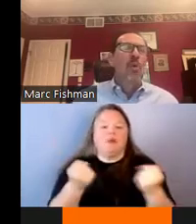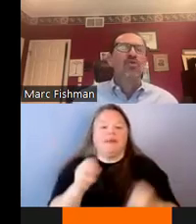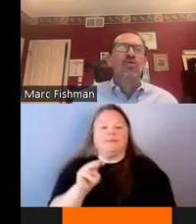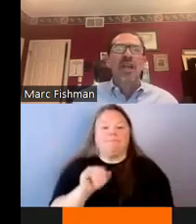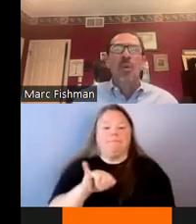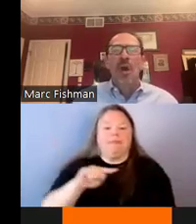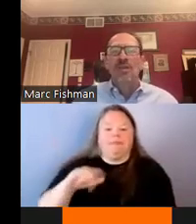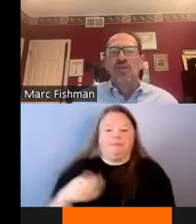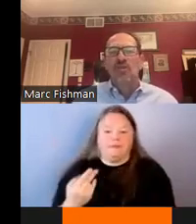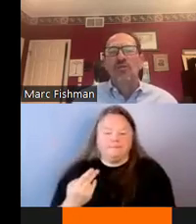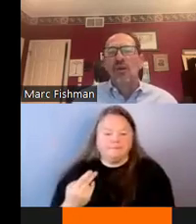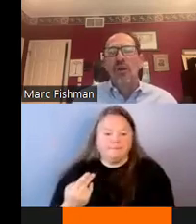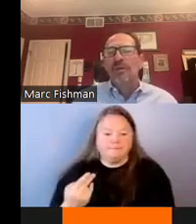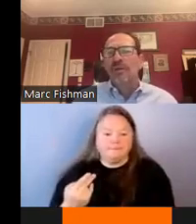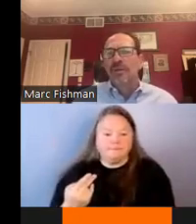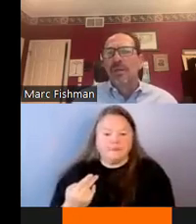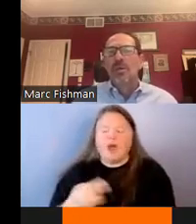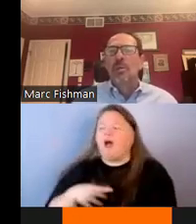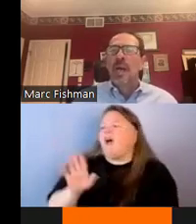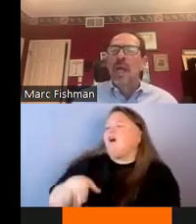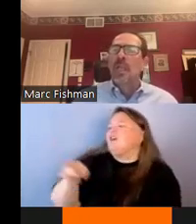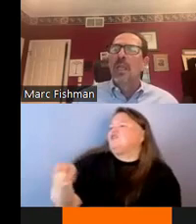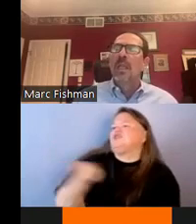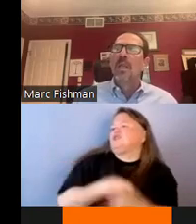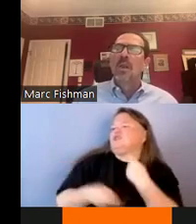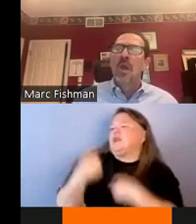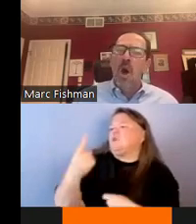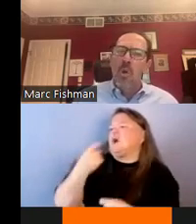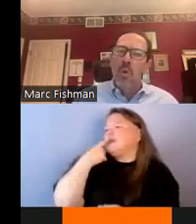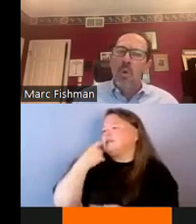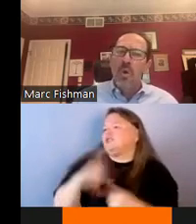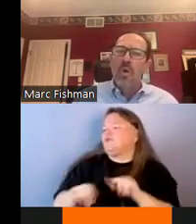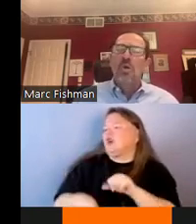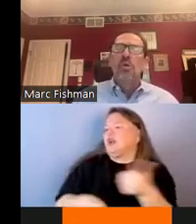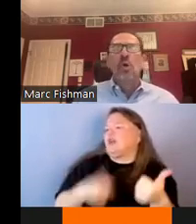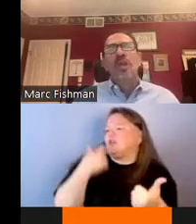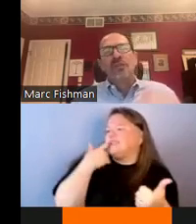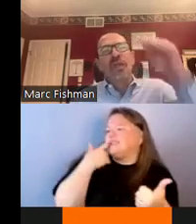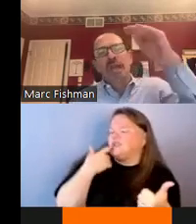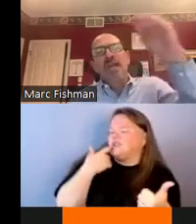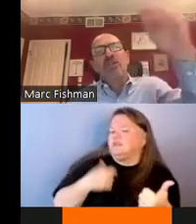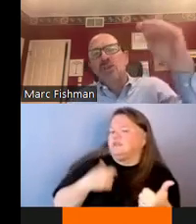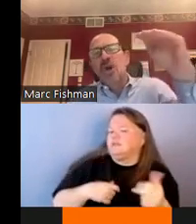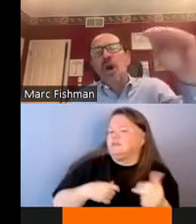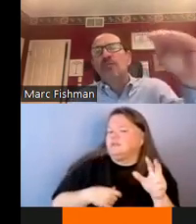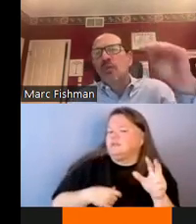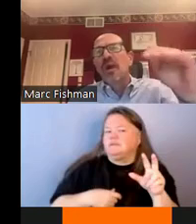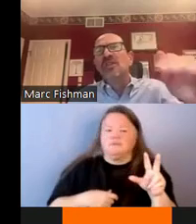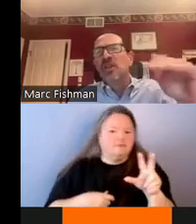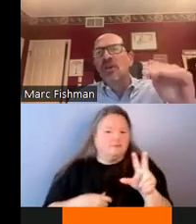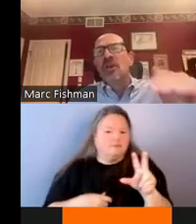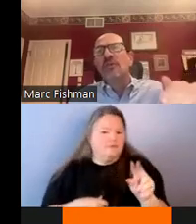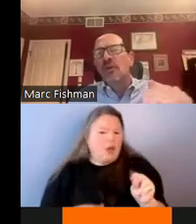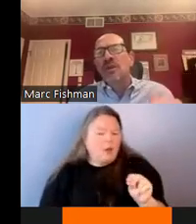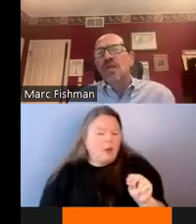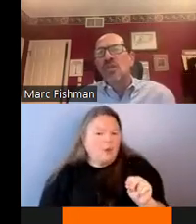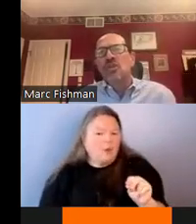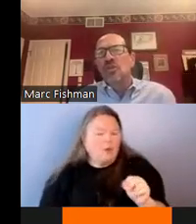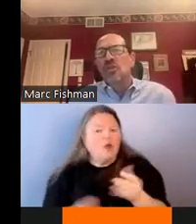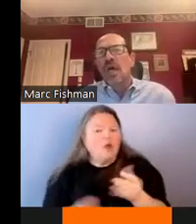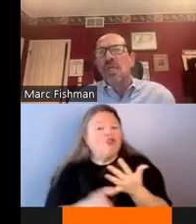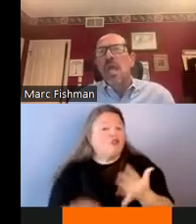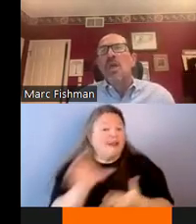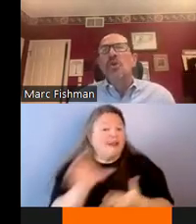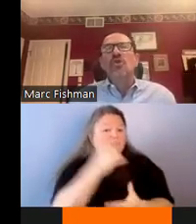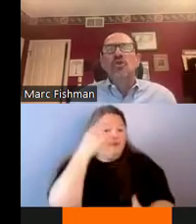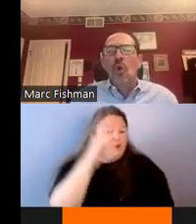People say, oh, it's trading one addiction for another. Well, no. Look at the list of the criteria for an